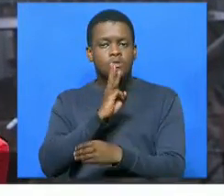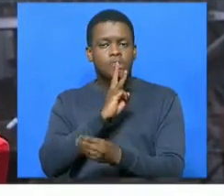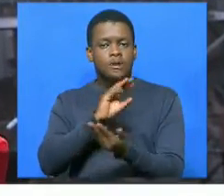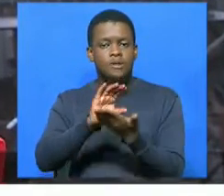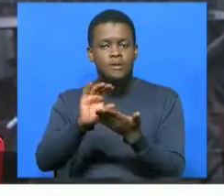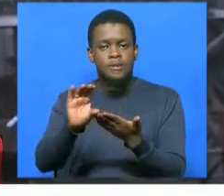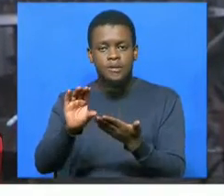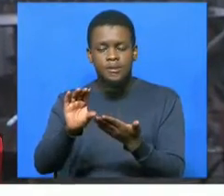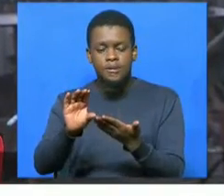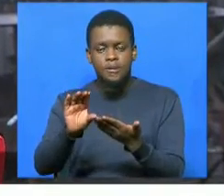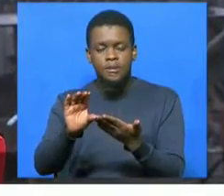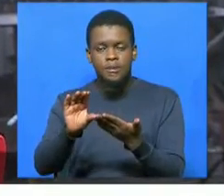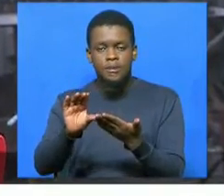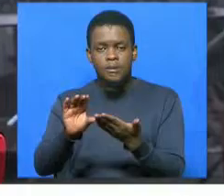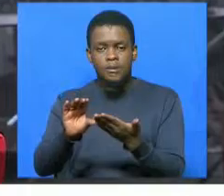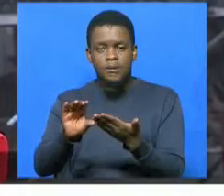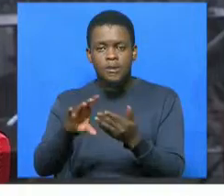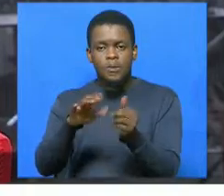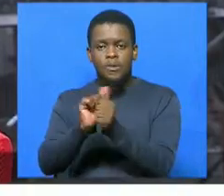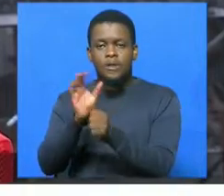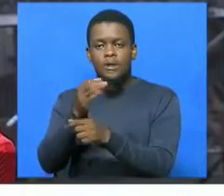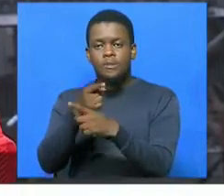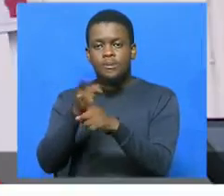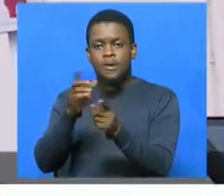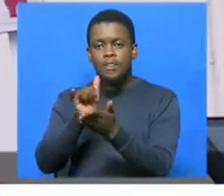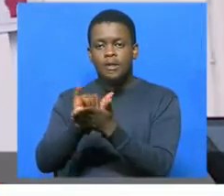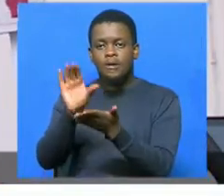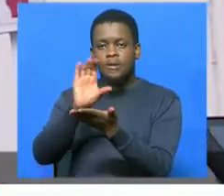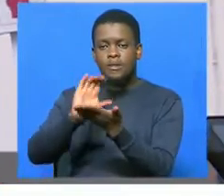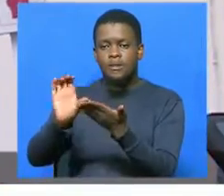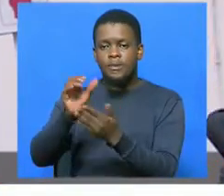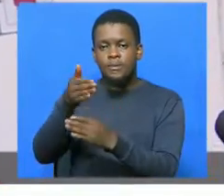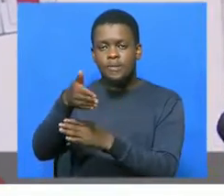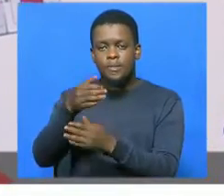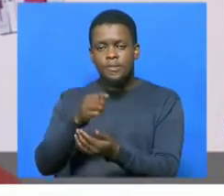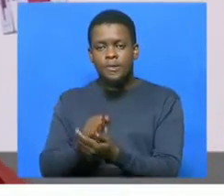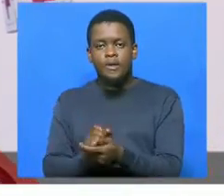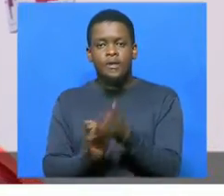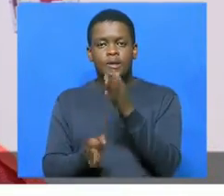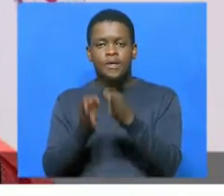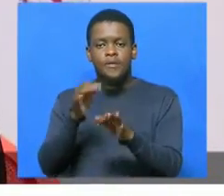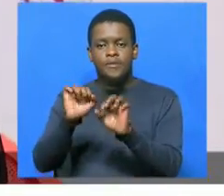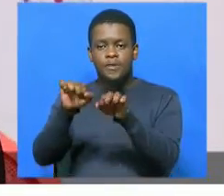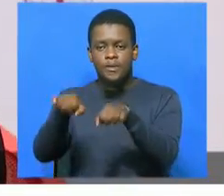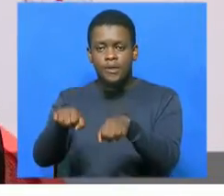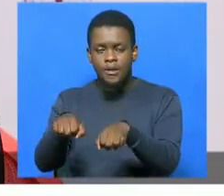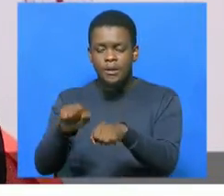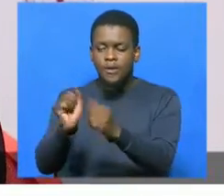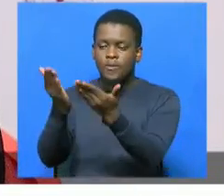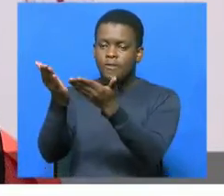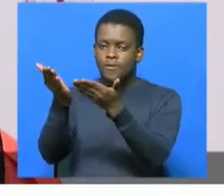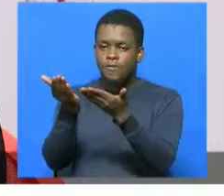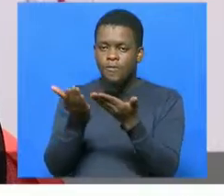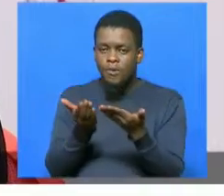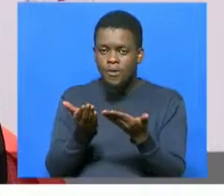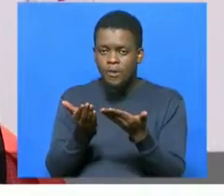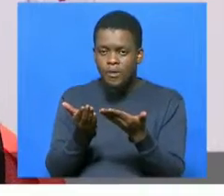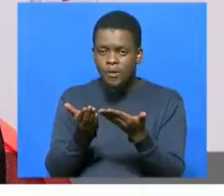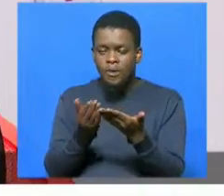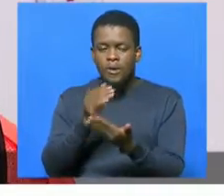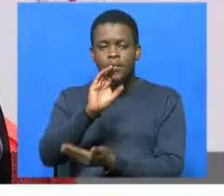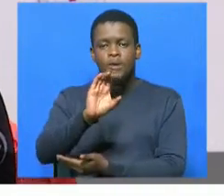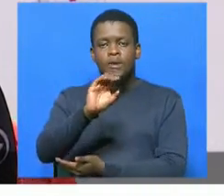space cleaning products for factories. So if we bring in a lot of chemical producers in this